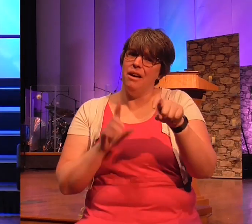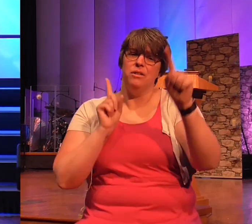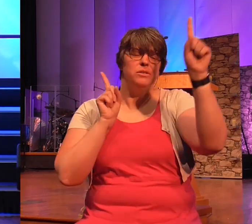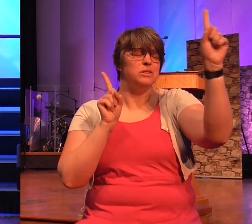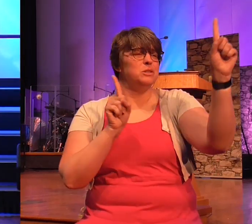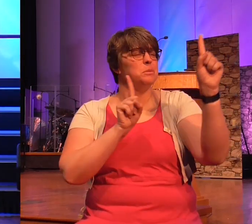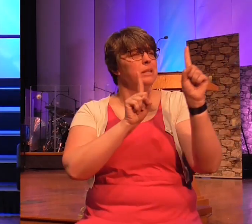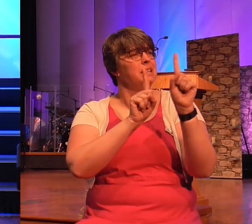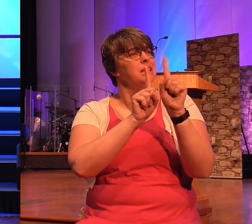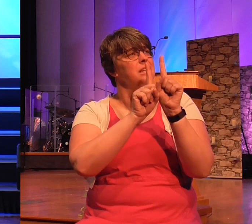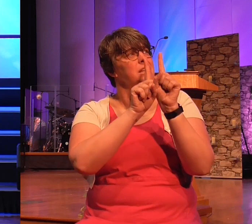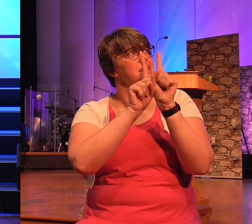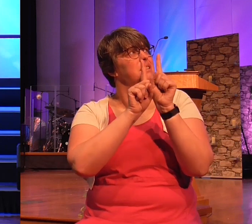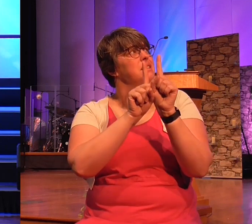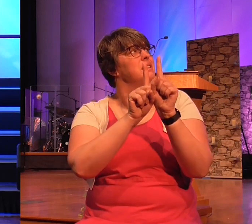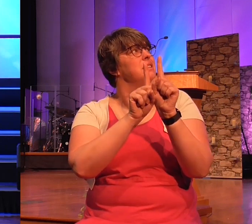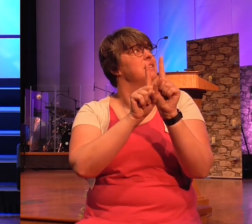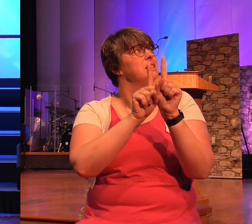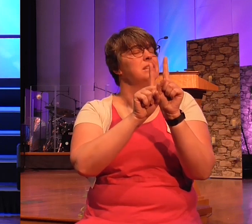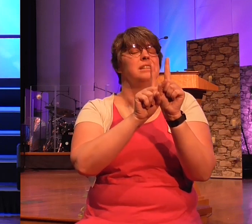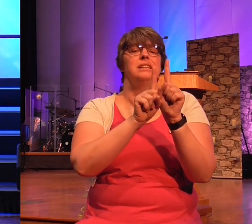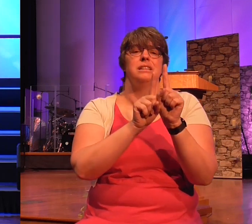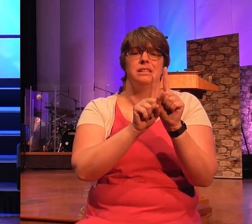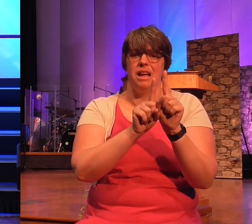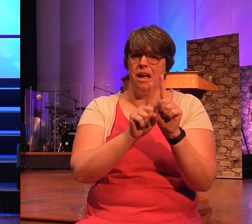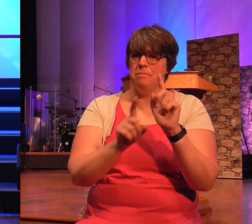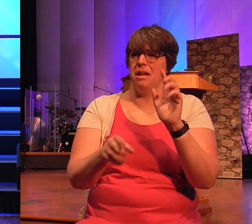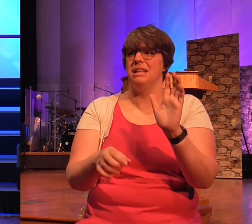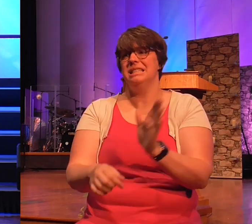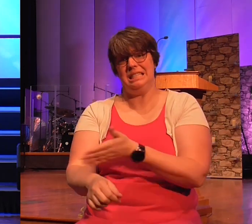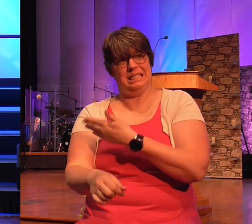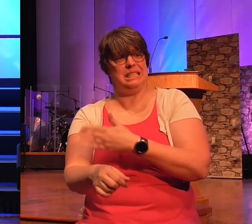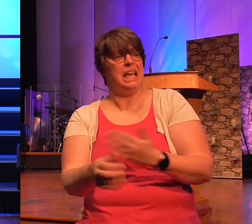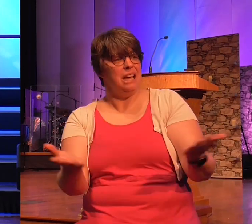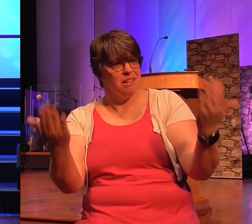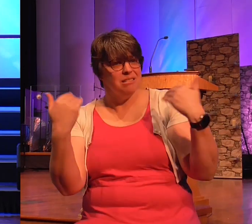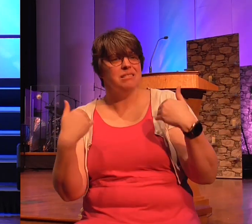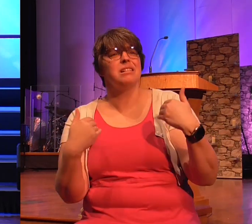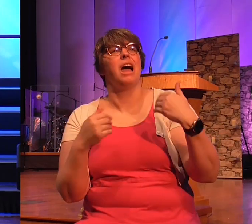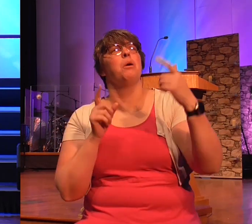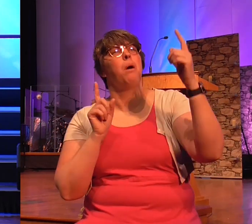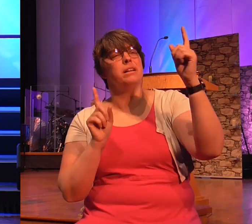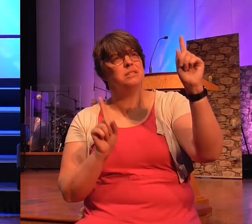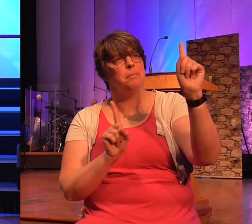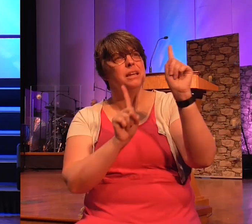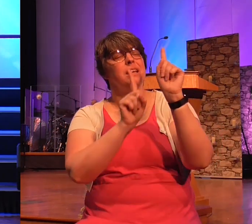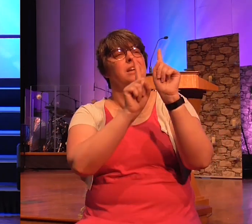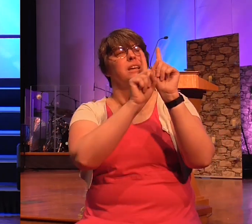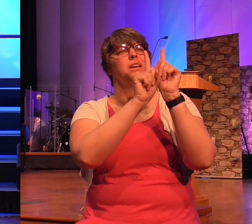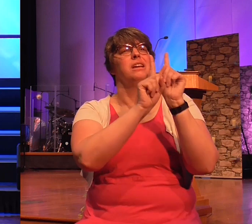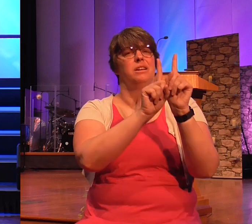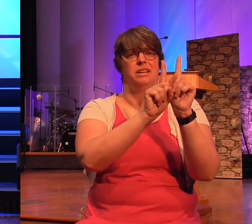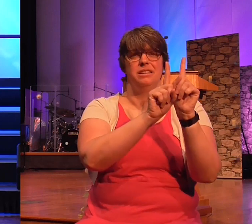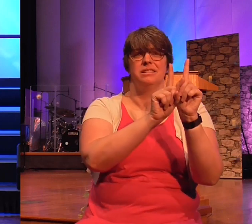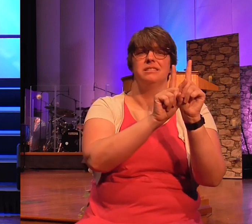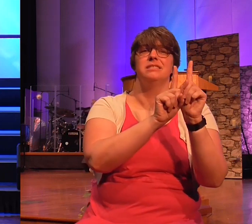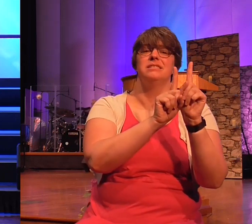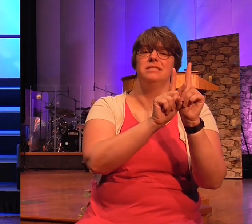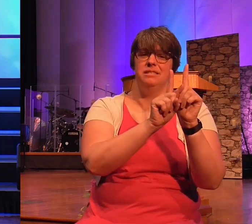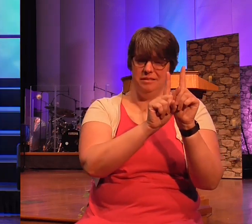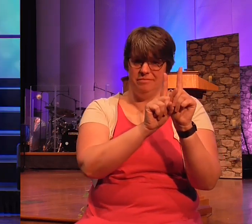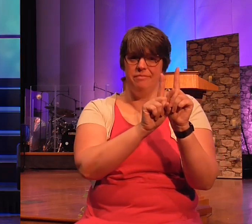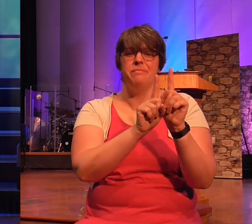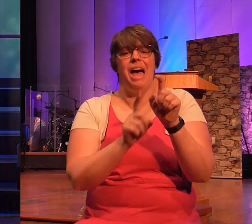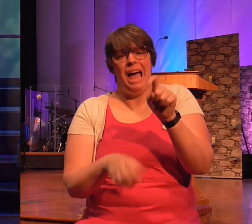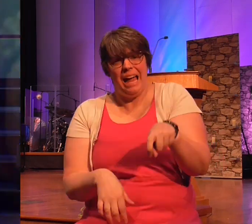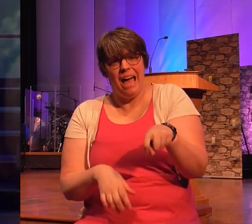where you are. Sing with us. I wanna be where you are. Yeah.